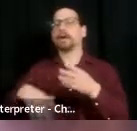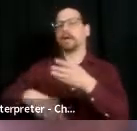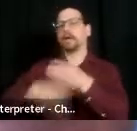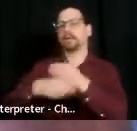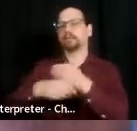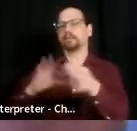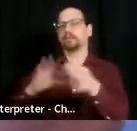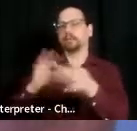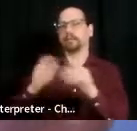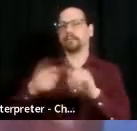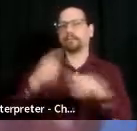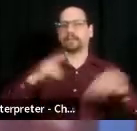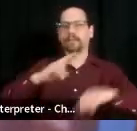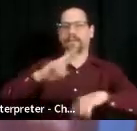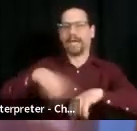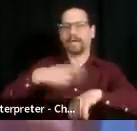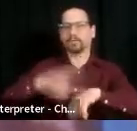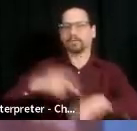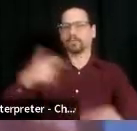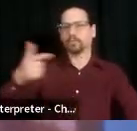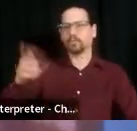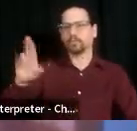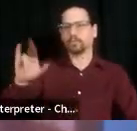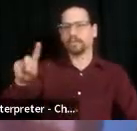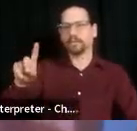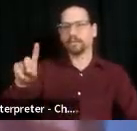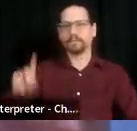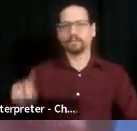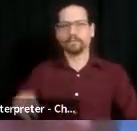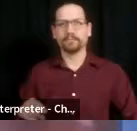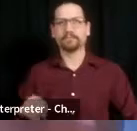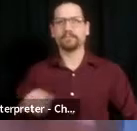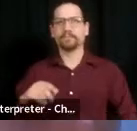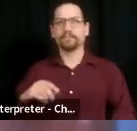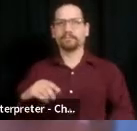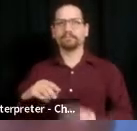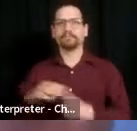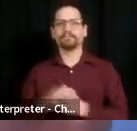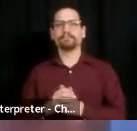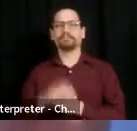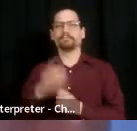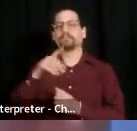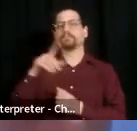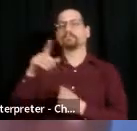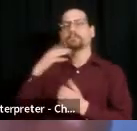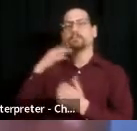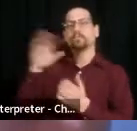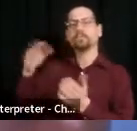What was the update question? Can you give us an update on the status, if you know it, both